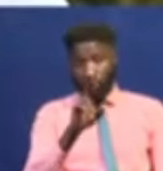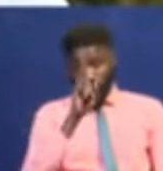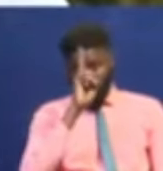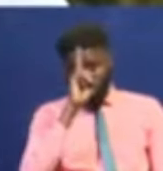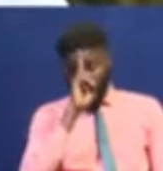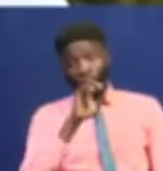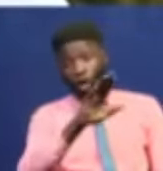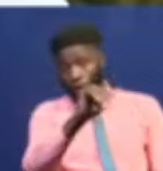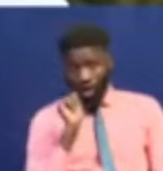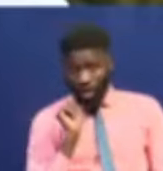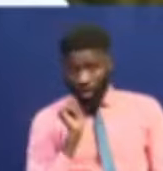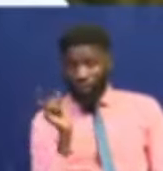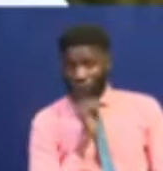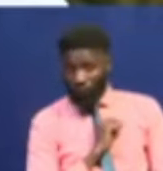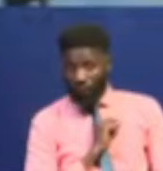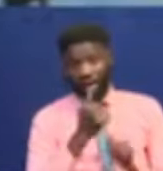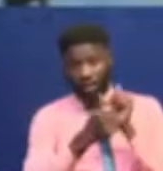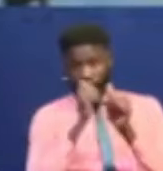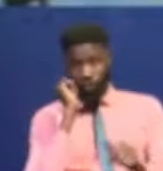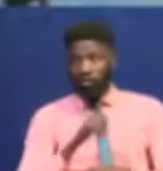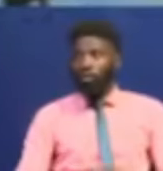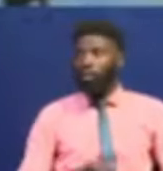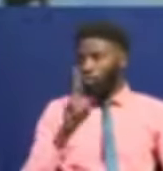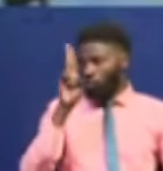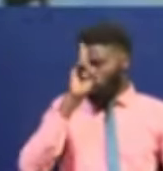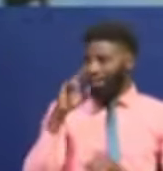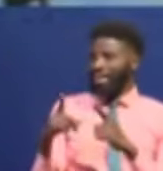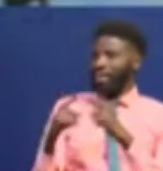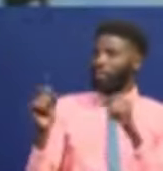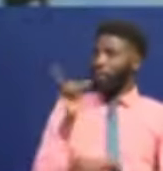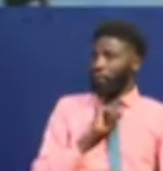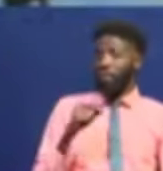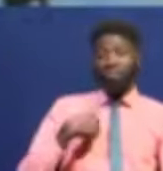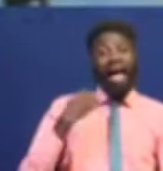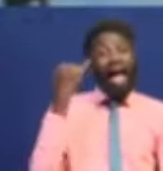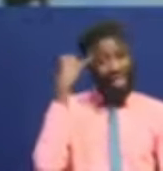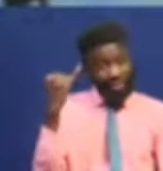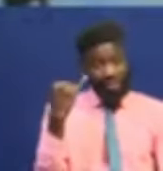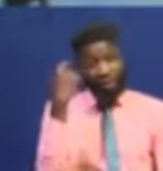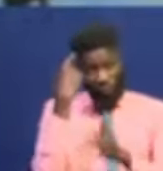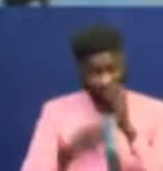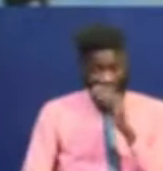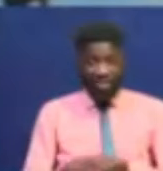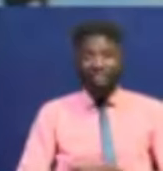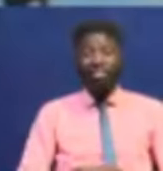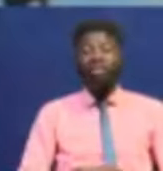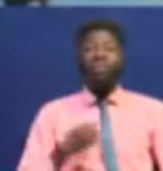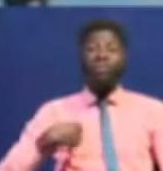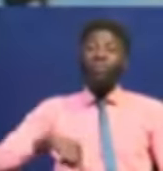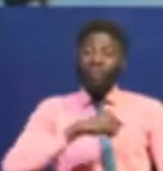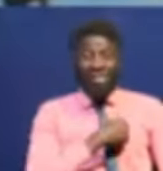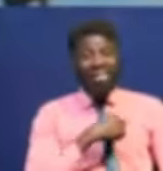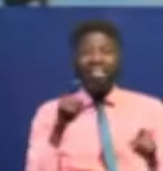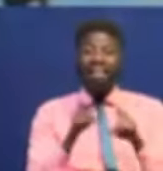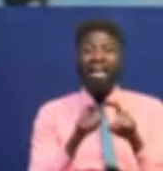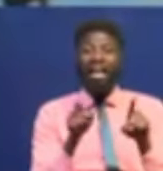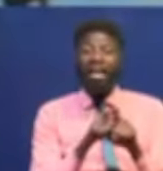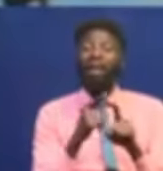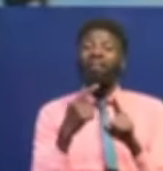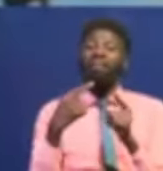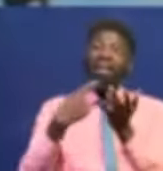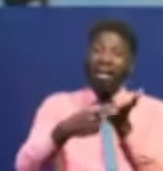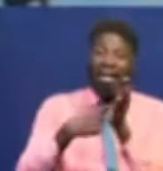to respond to the summons. The police have issued a statement. I would suggest, instead of us having a back and